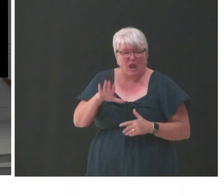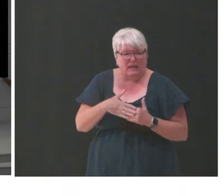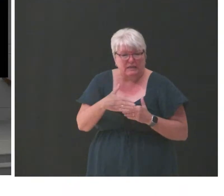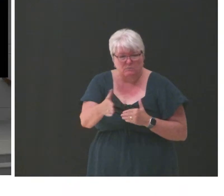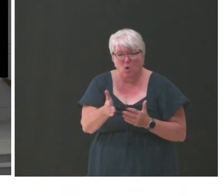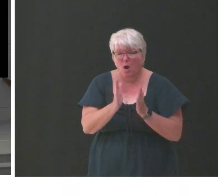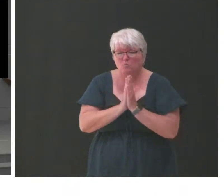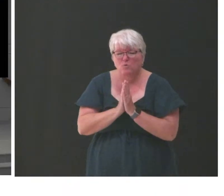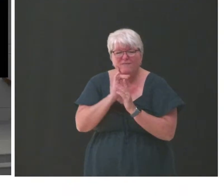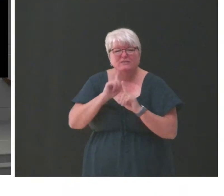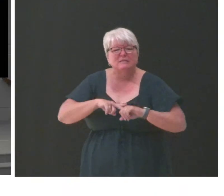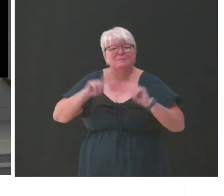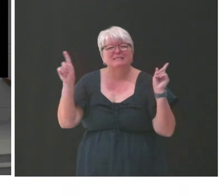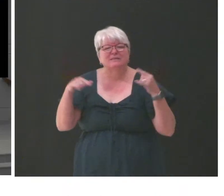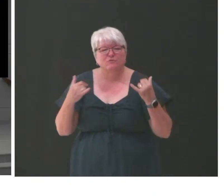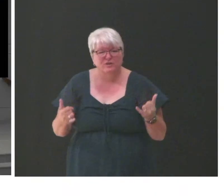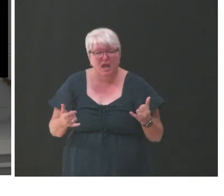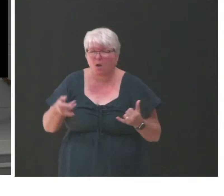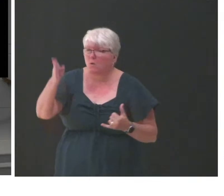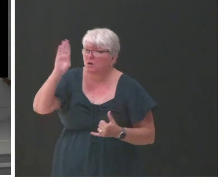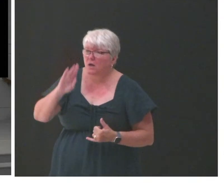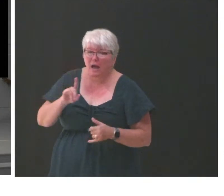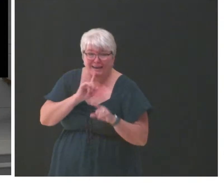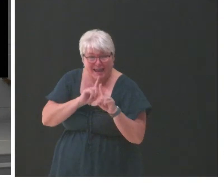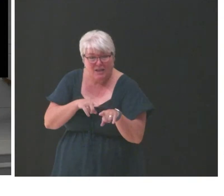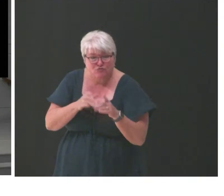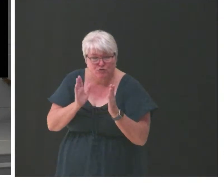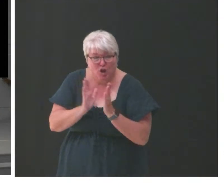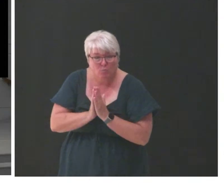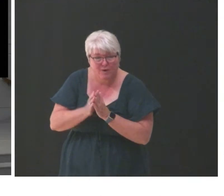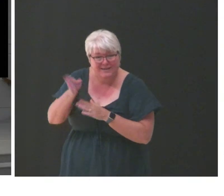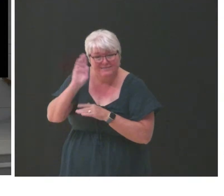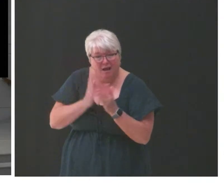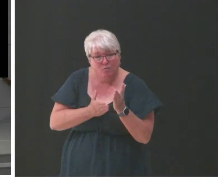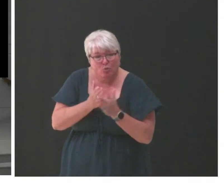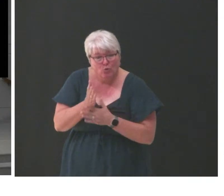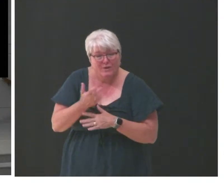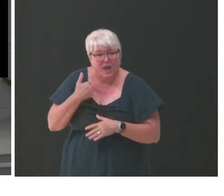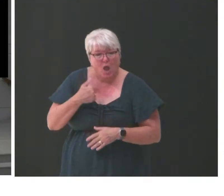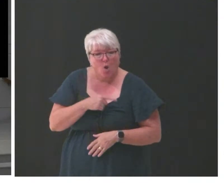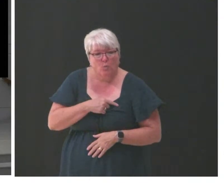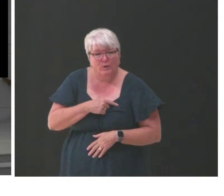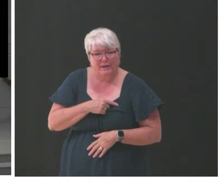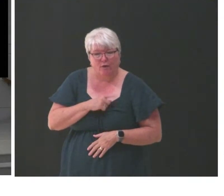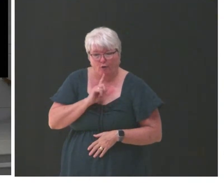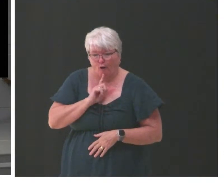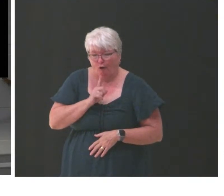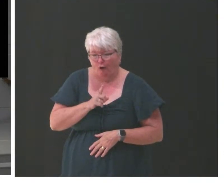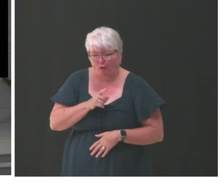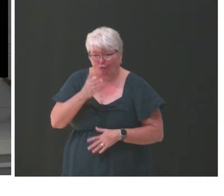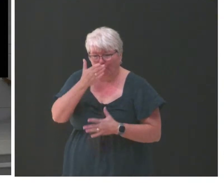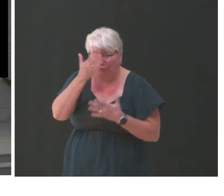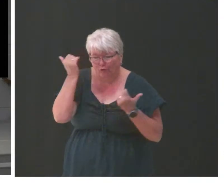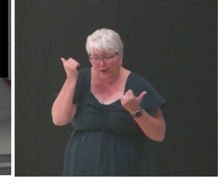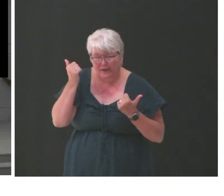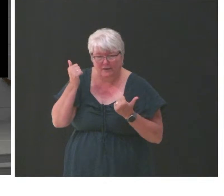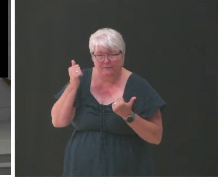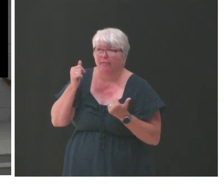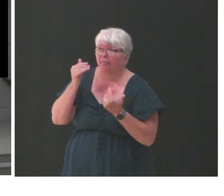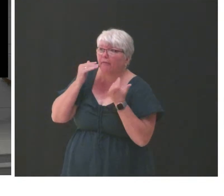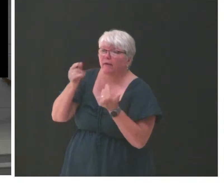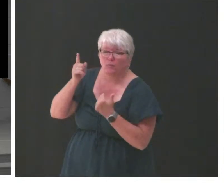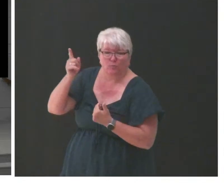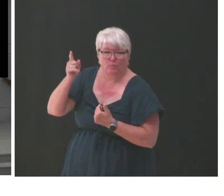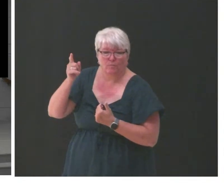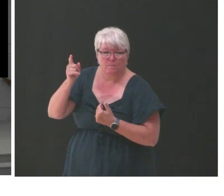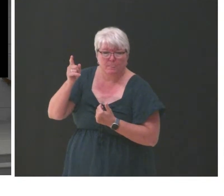anymore. I'm praying for something else now. God's answering our prayers. God's living through it, and we are the ones that forget things. Do